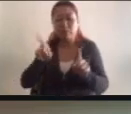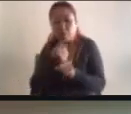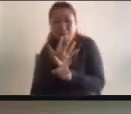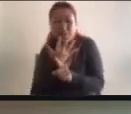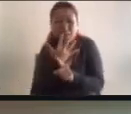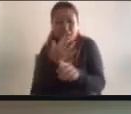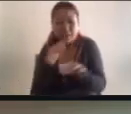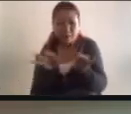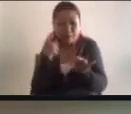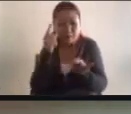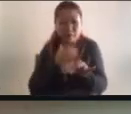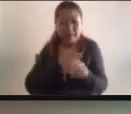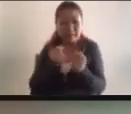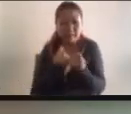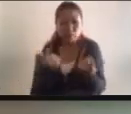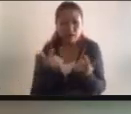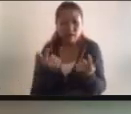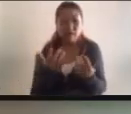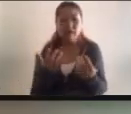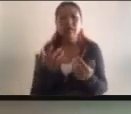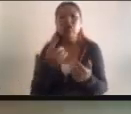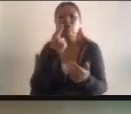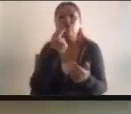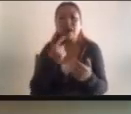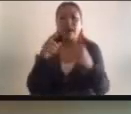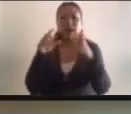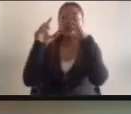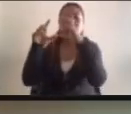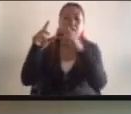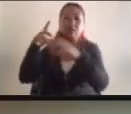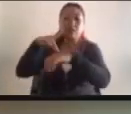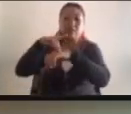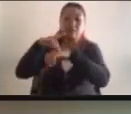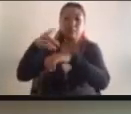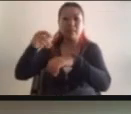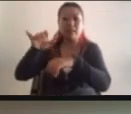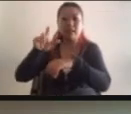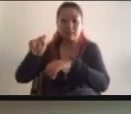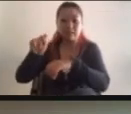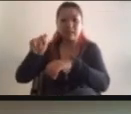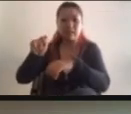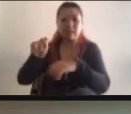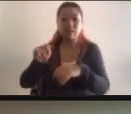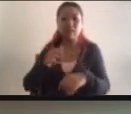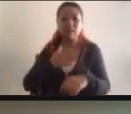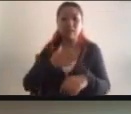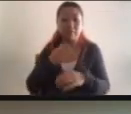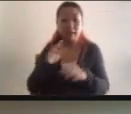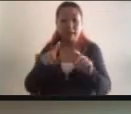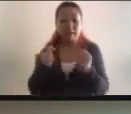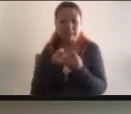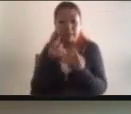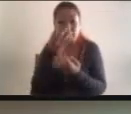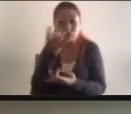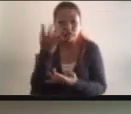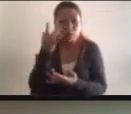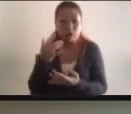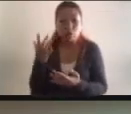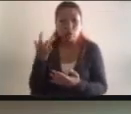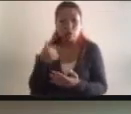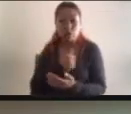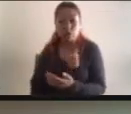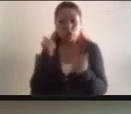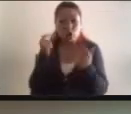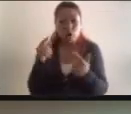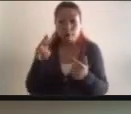on my team is the red planet. And what's interesting about our team is we are all Martians. It doesn't matter